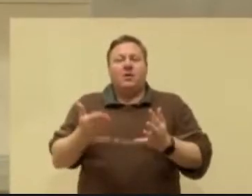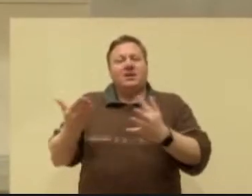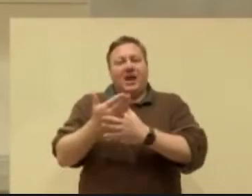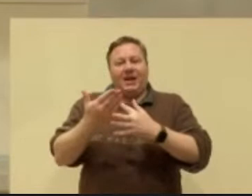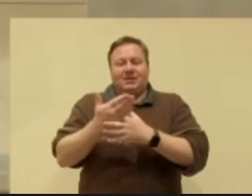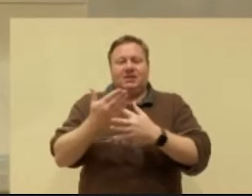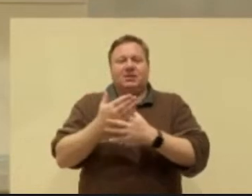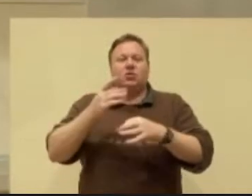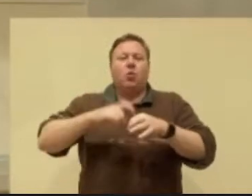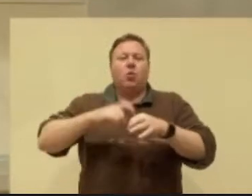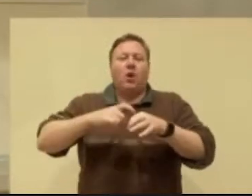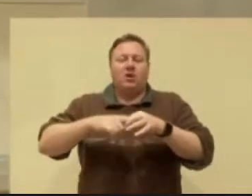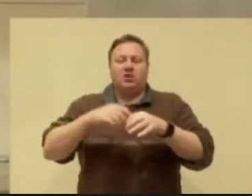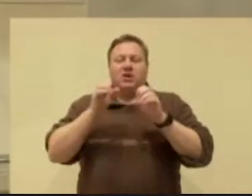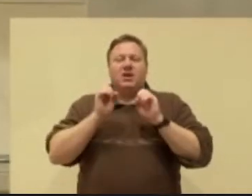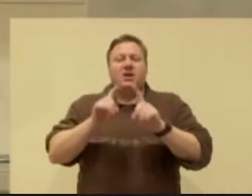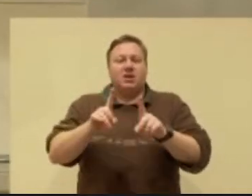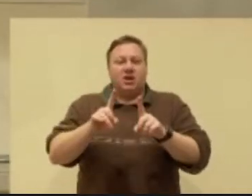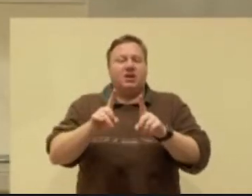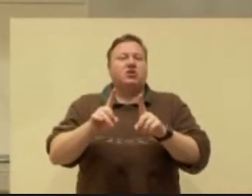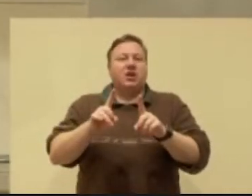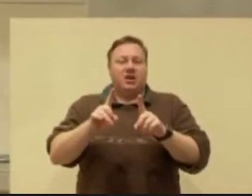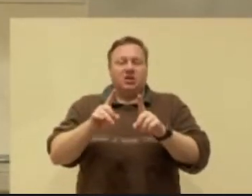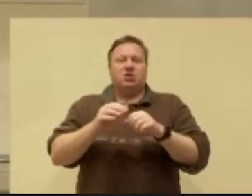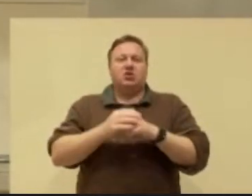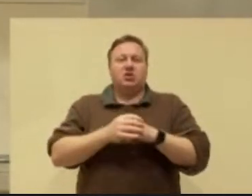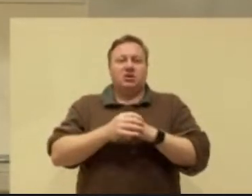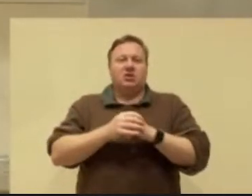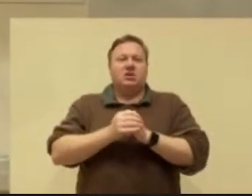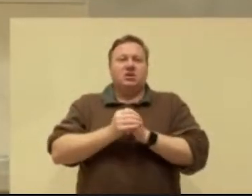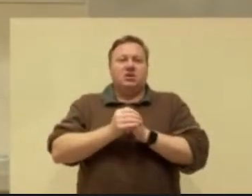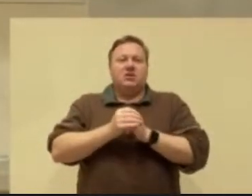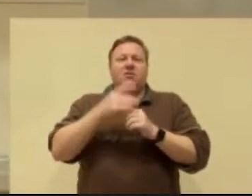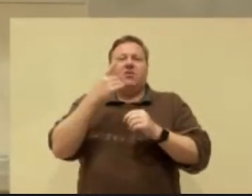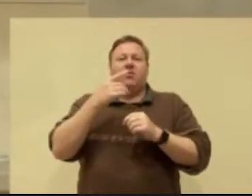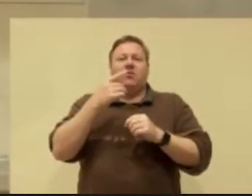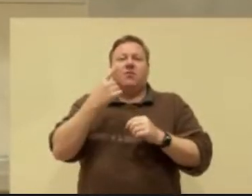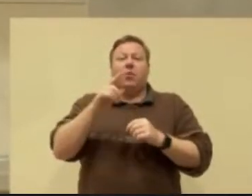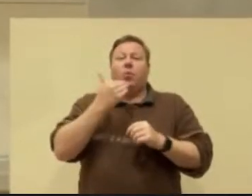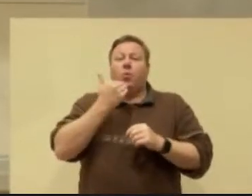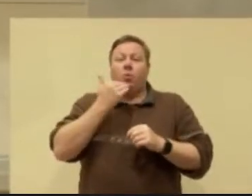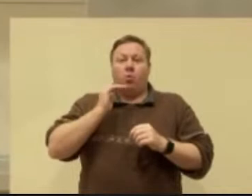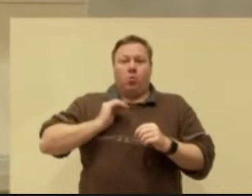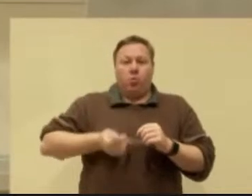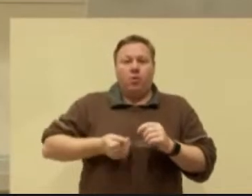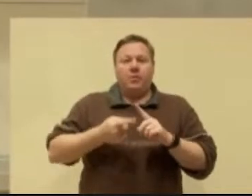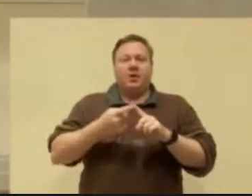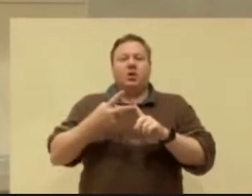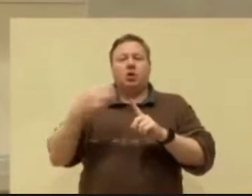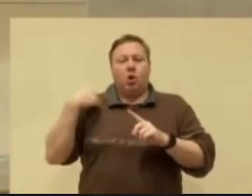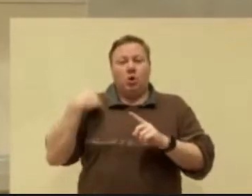girls curbing pregnancy responding amongst girls it's a sensitive issue